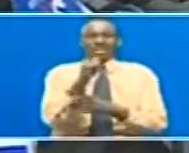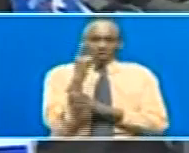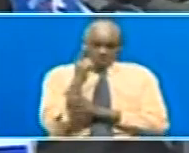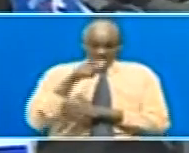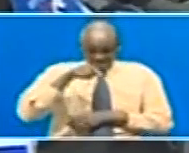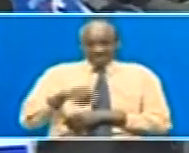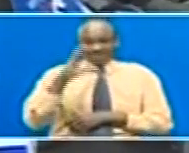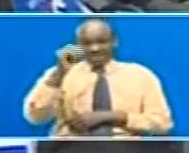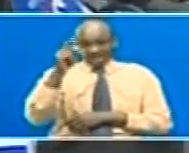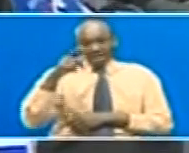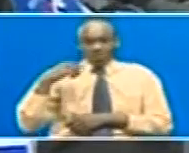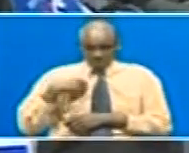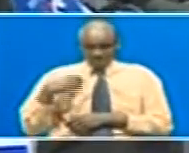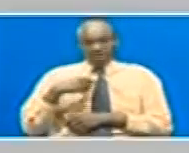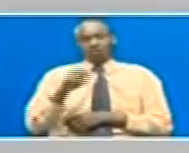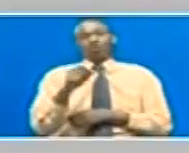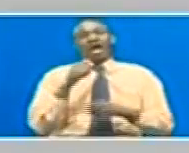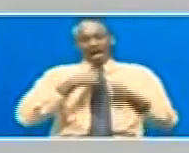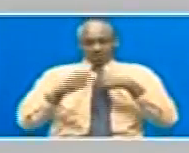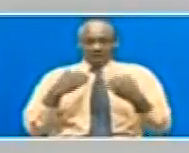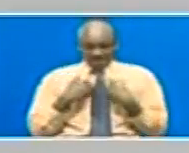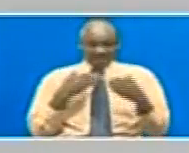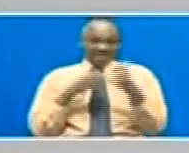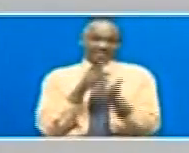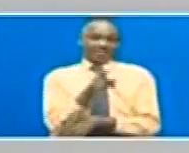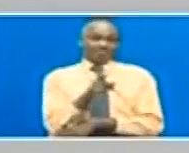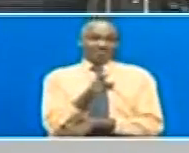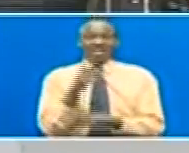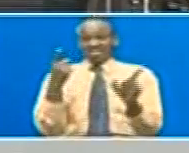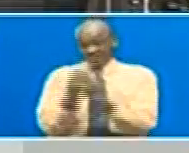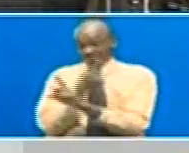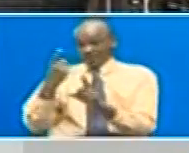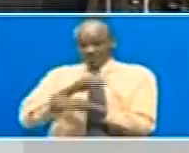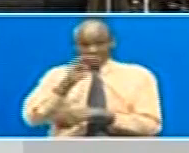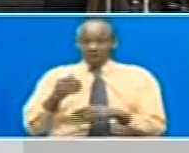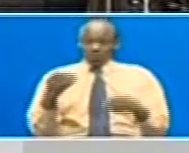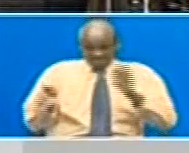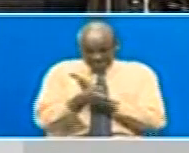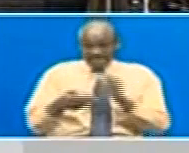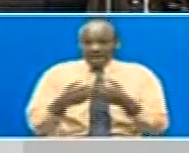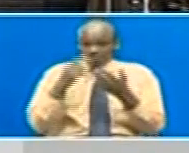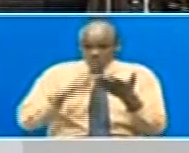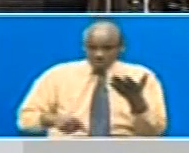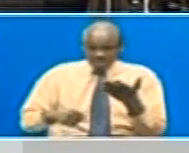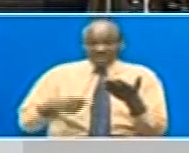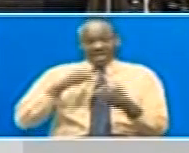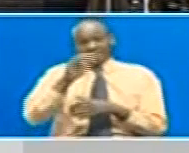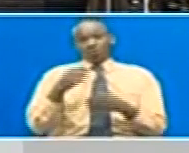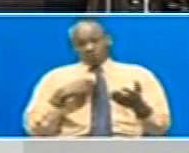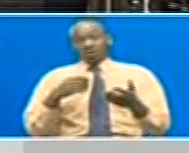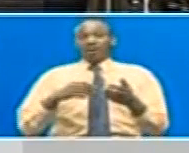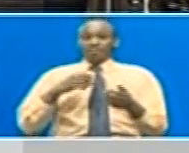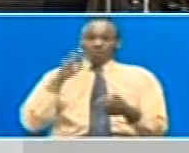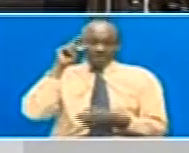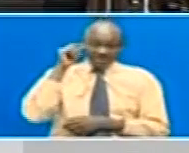shall take regulatory action against them. Other major towns in the country also face the midnight television blackout. The towns include